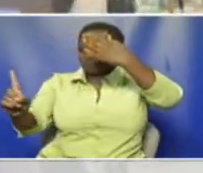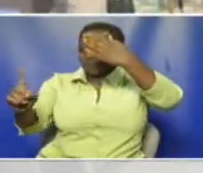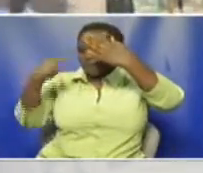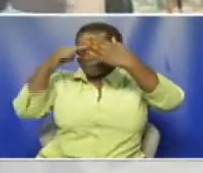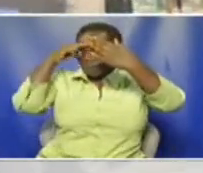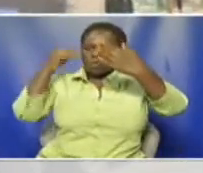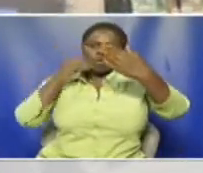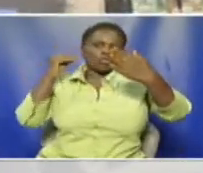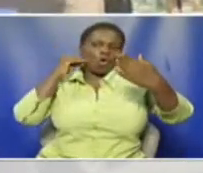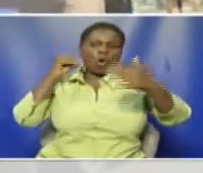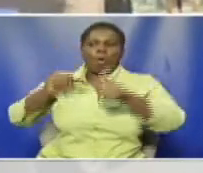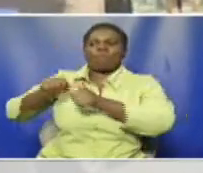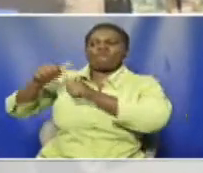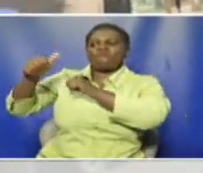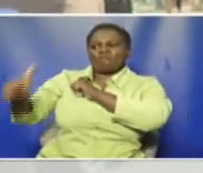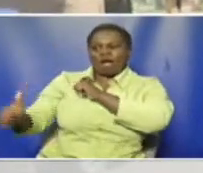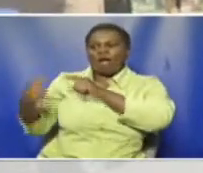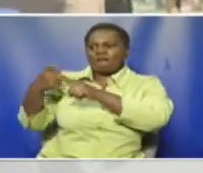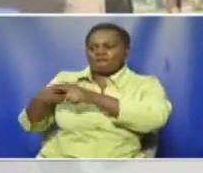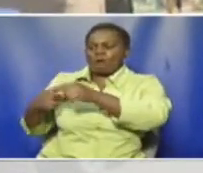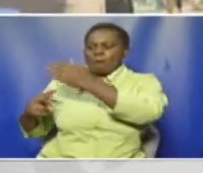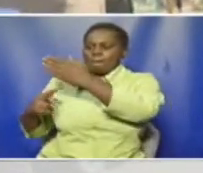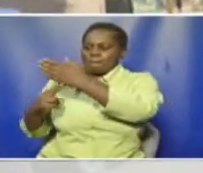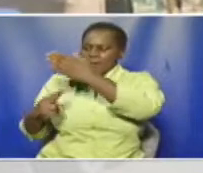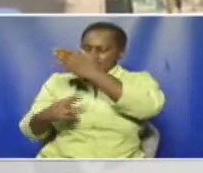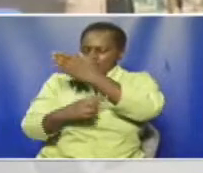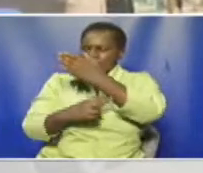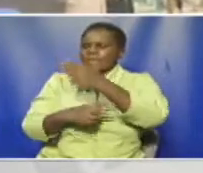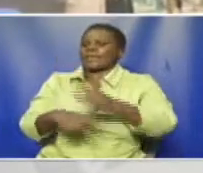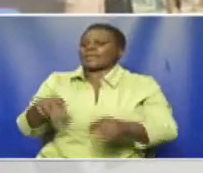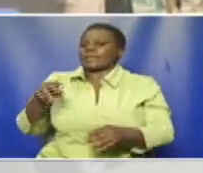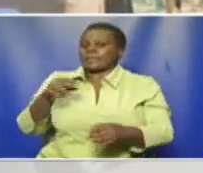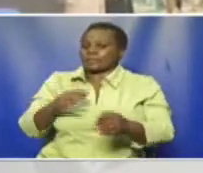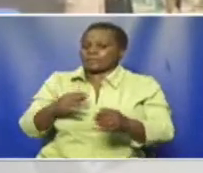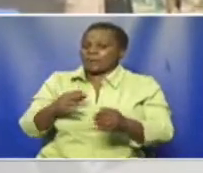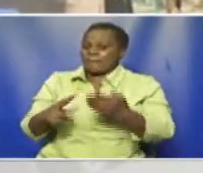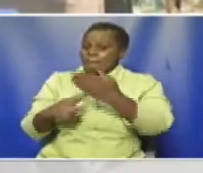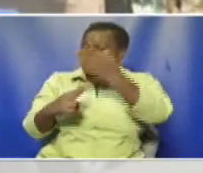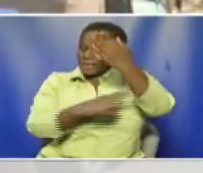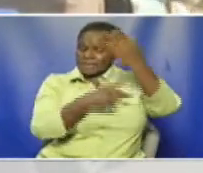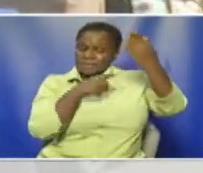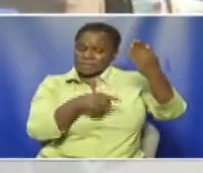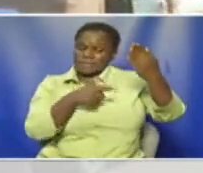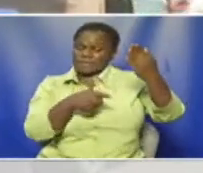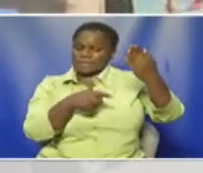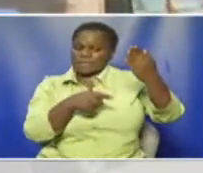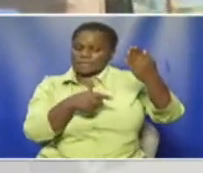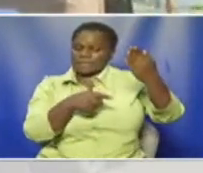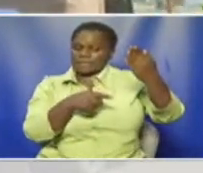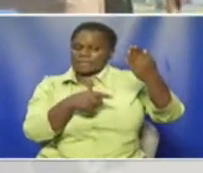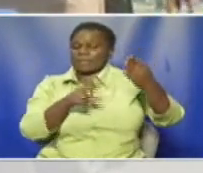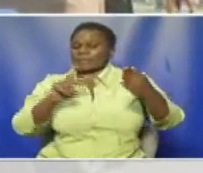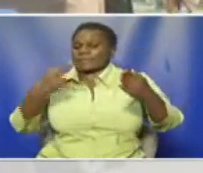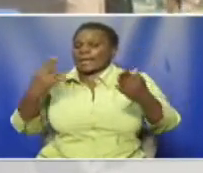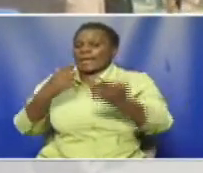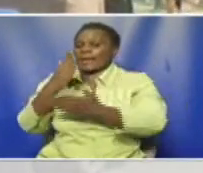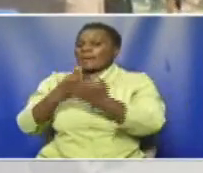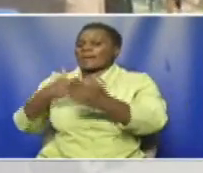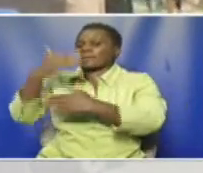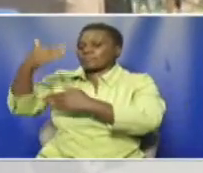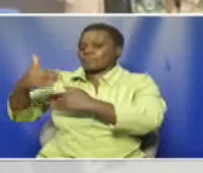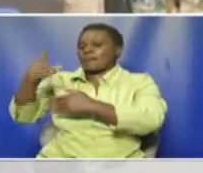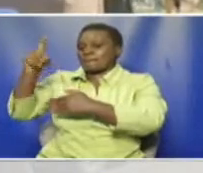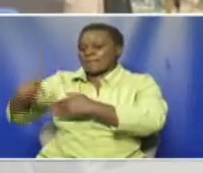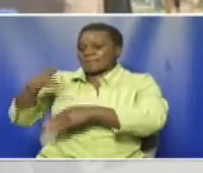yao wanaokaa ni mbali na kule bridge. Sasa anaona akivuka na bridge, akivuka upande wa pili